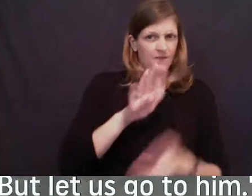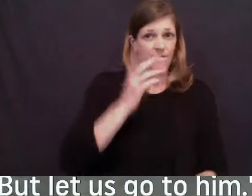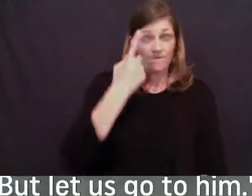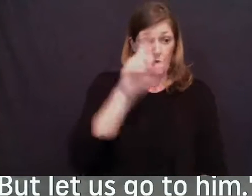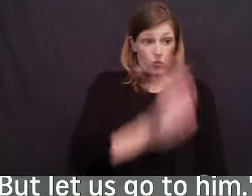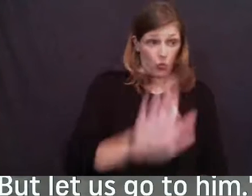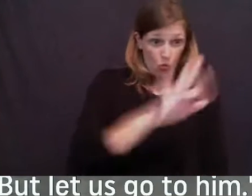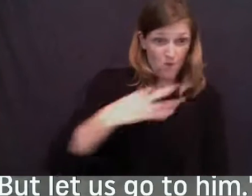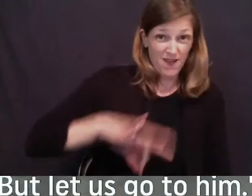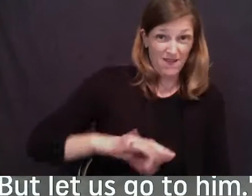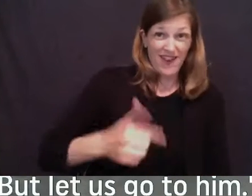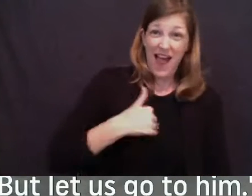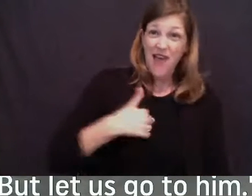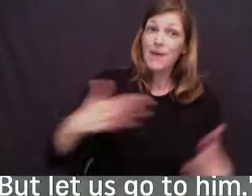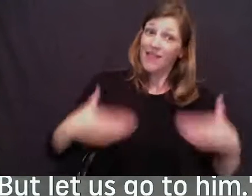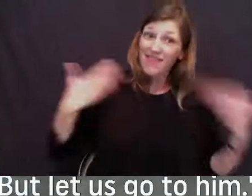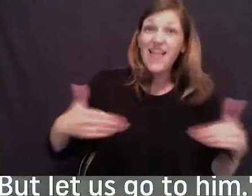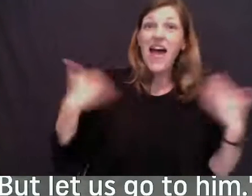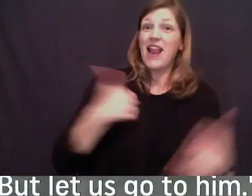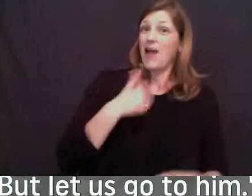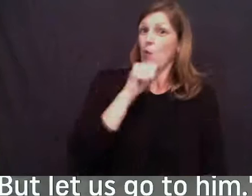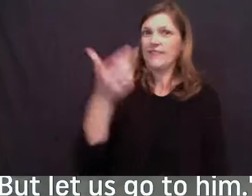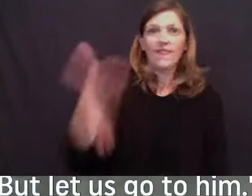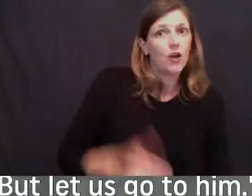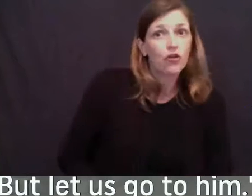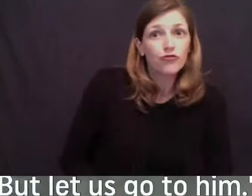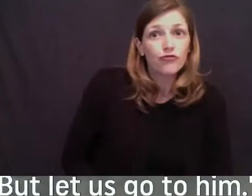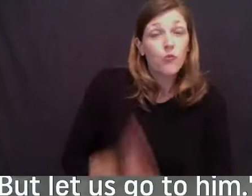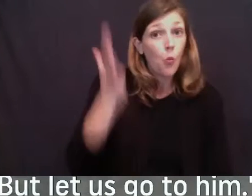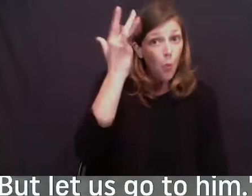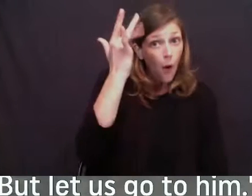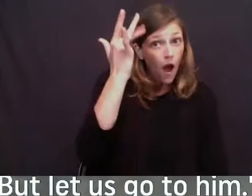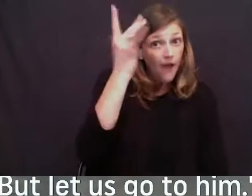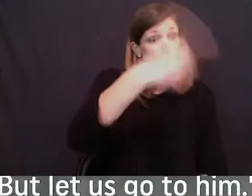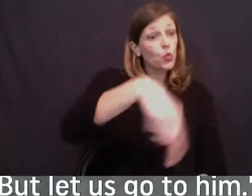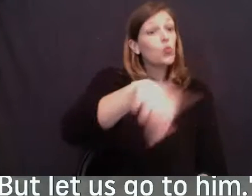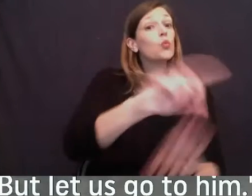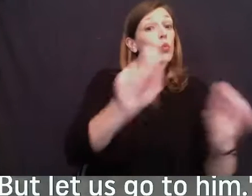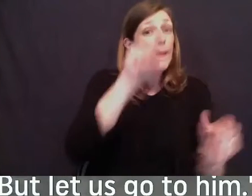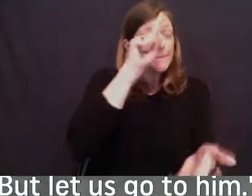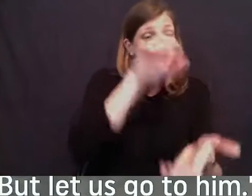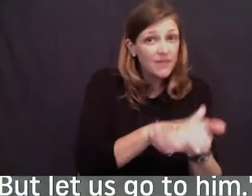I am glad that I wasn't there, so that you may believe. But let us go to him.